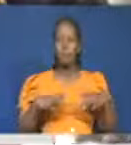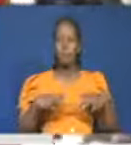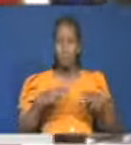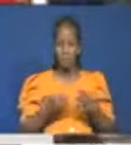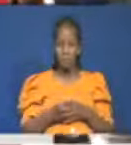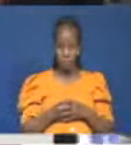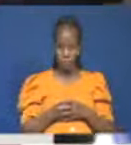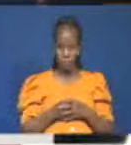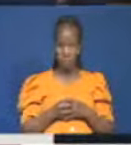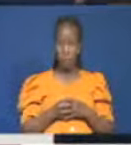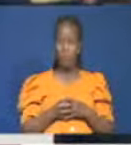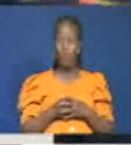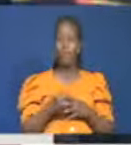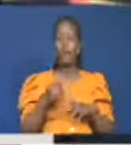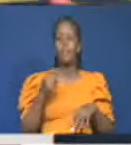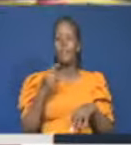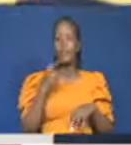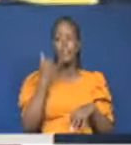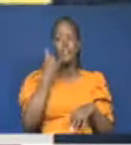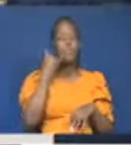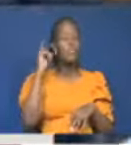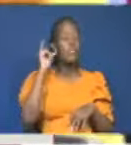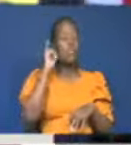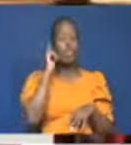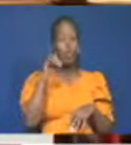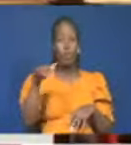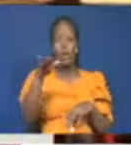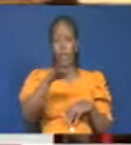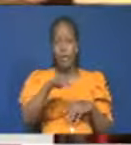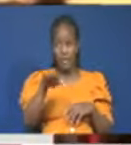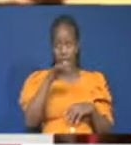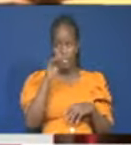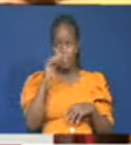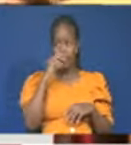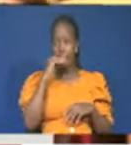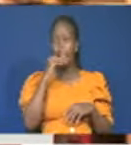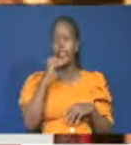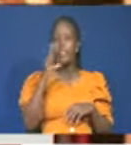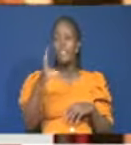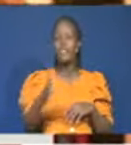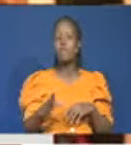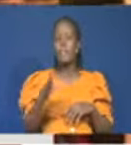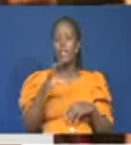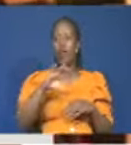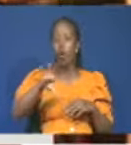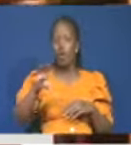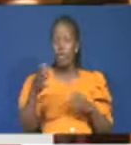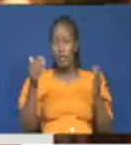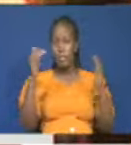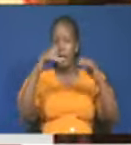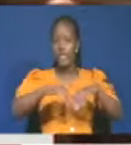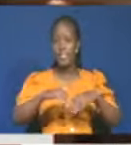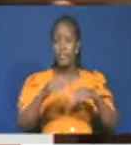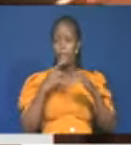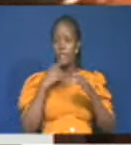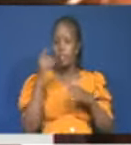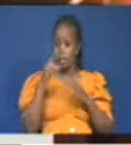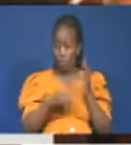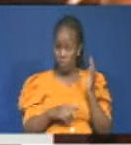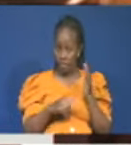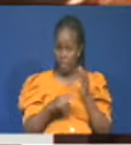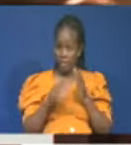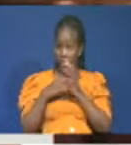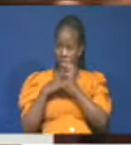Speaking at the Isiolo Police Grounds, the County Assembly Speaker Mohammed Roba said that under his leadership, members